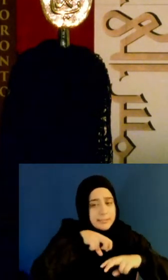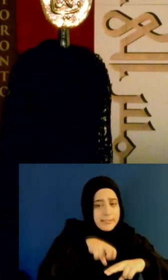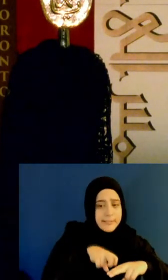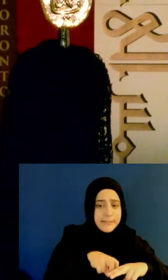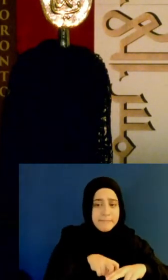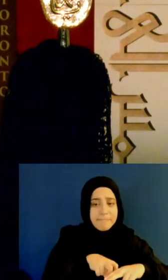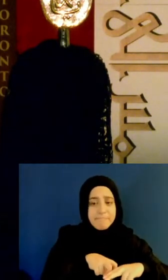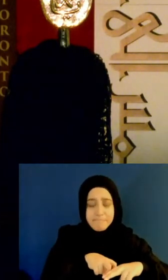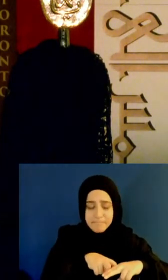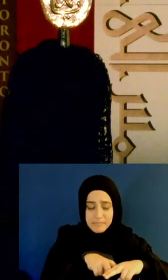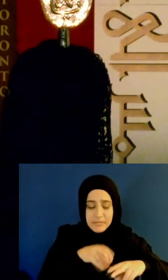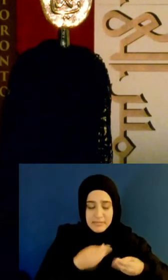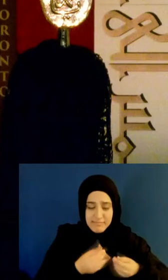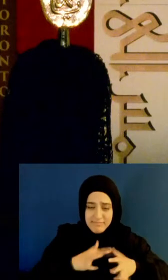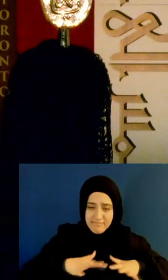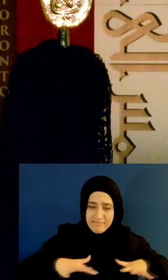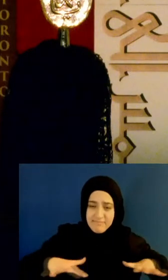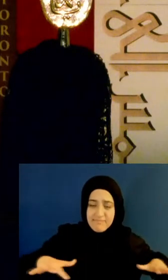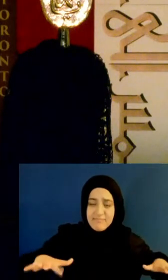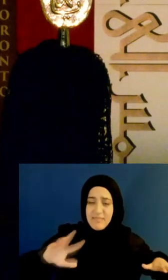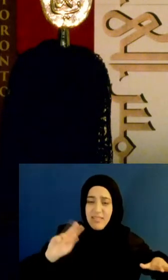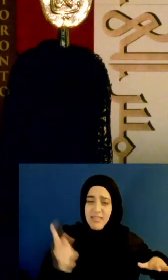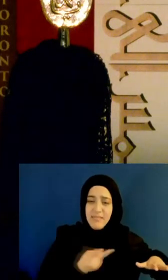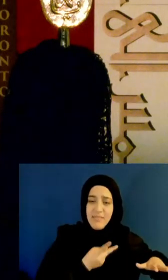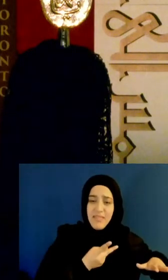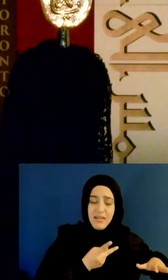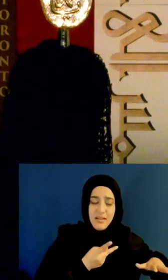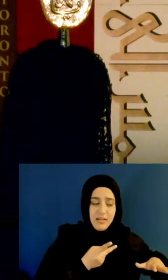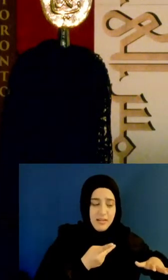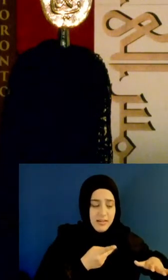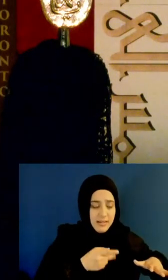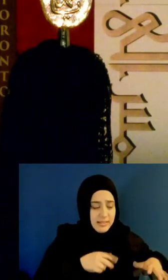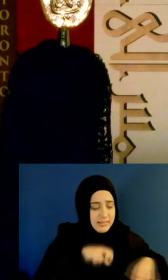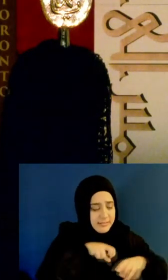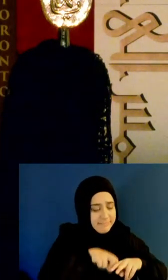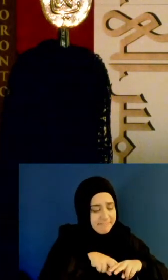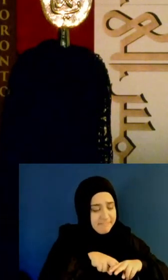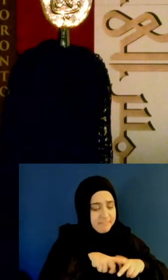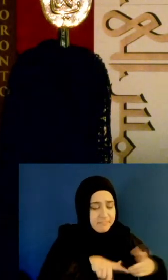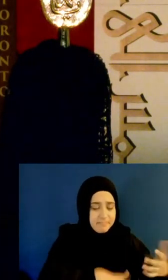him, hugged him, i'tanakahu.